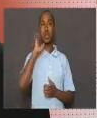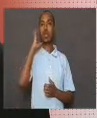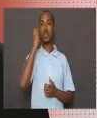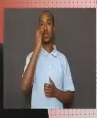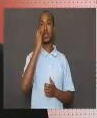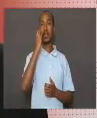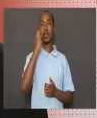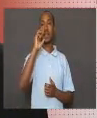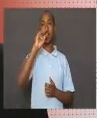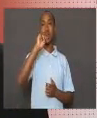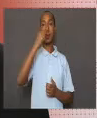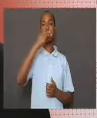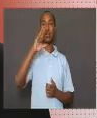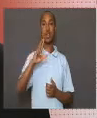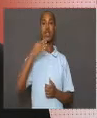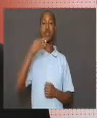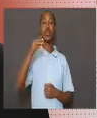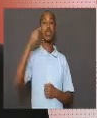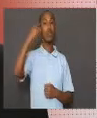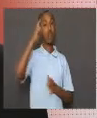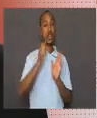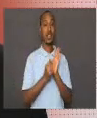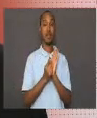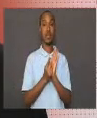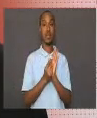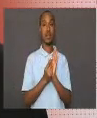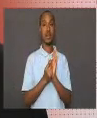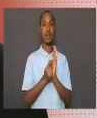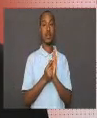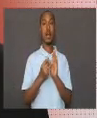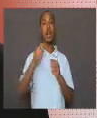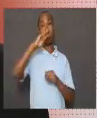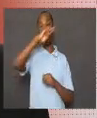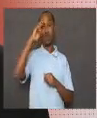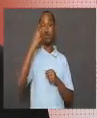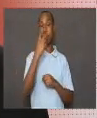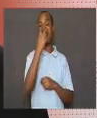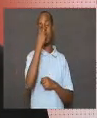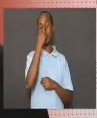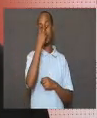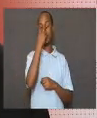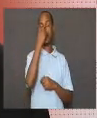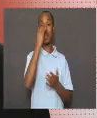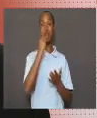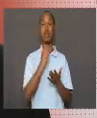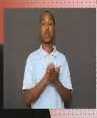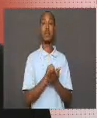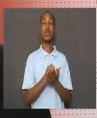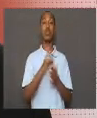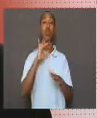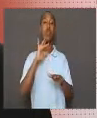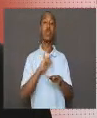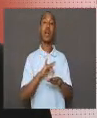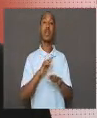Concentrated ammonia solution, for example, can cause blindness if it comes into